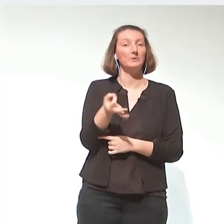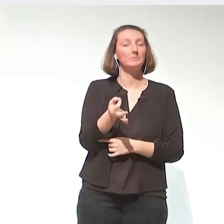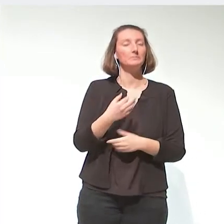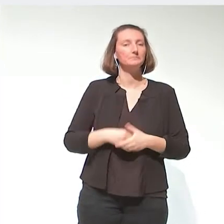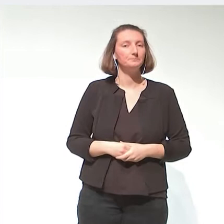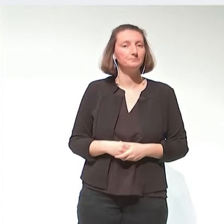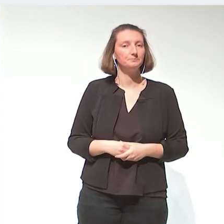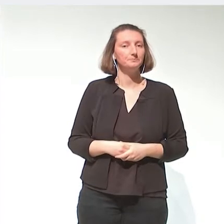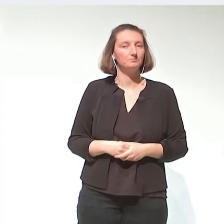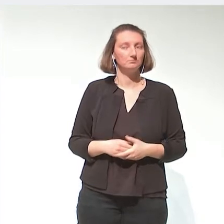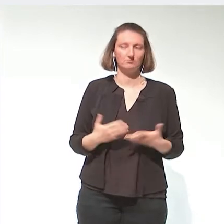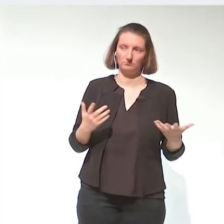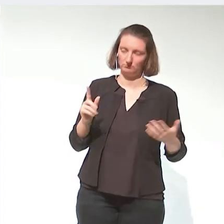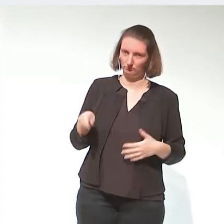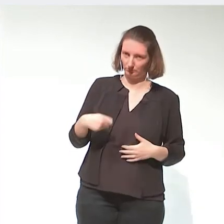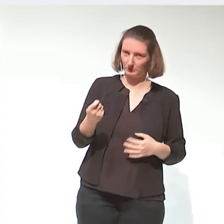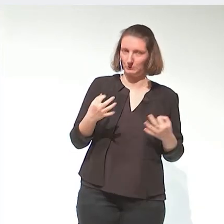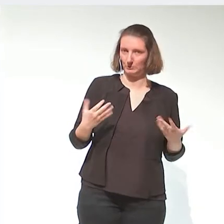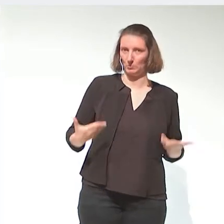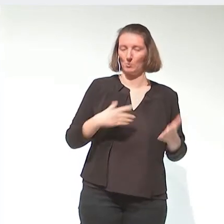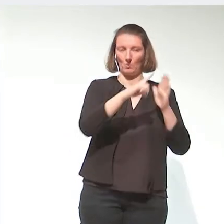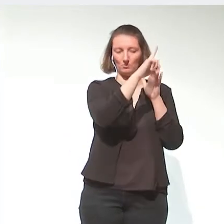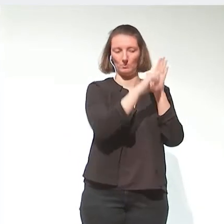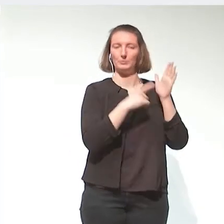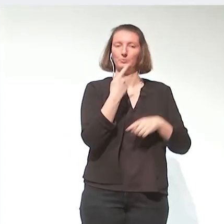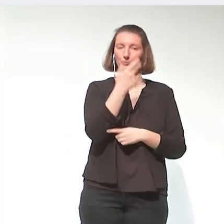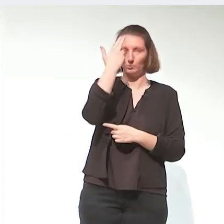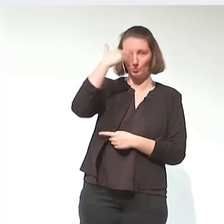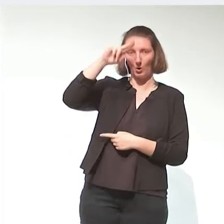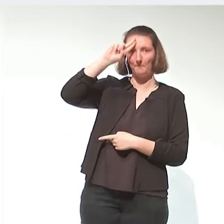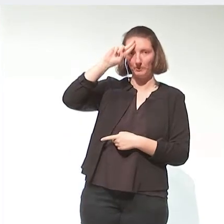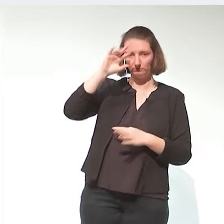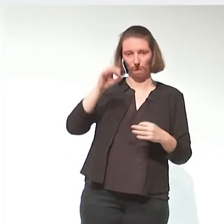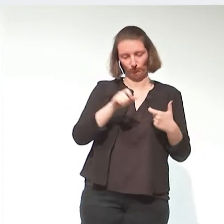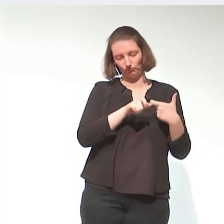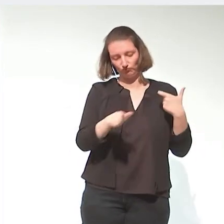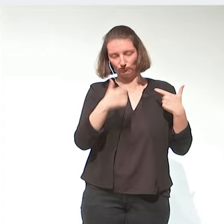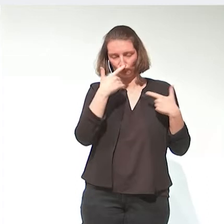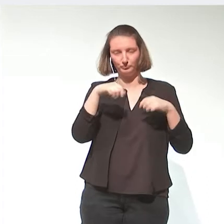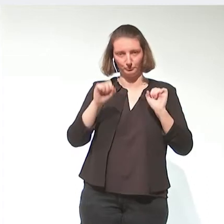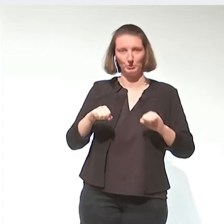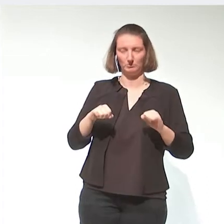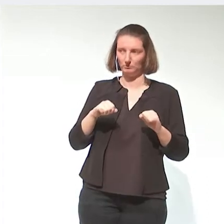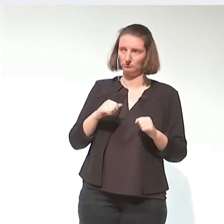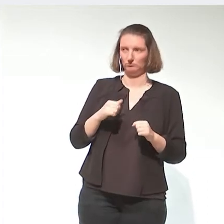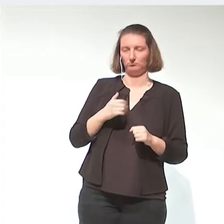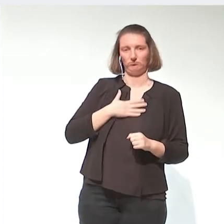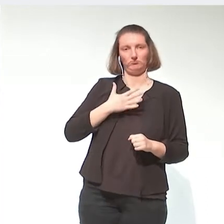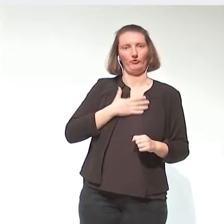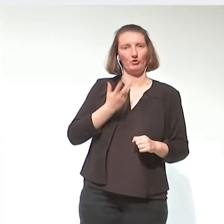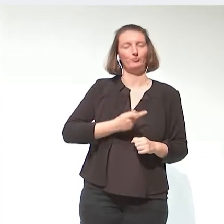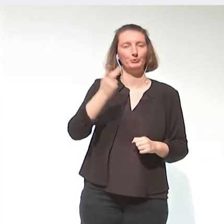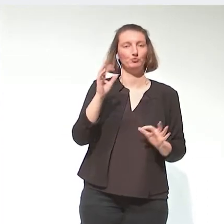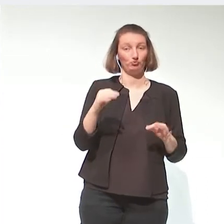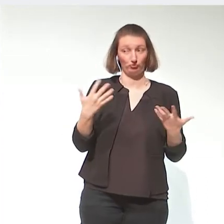we can improve the situation. And we already have the monitoring mechanism in